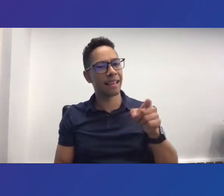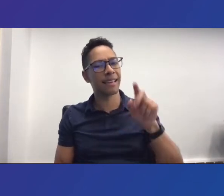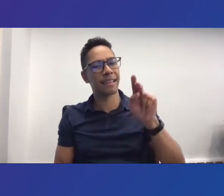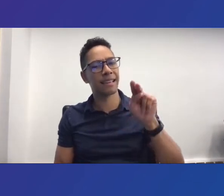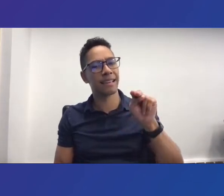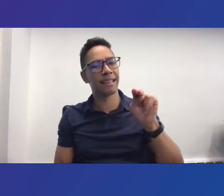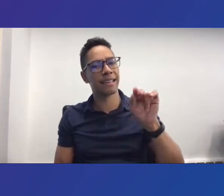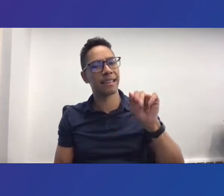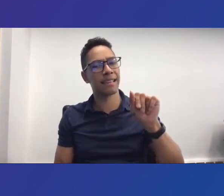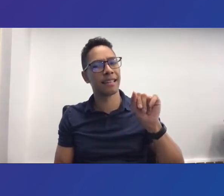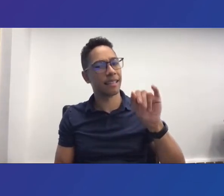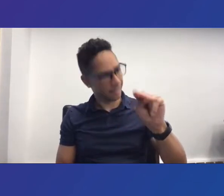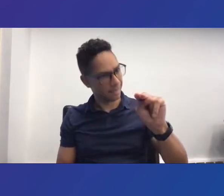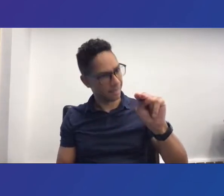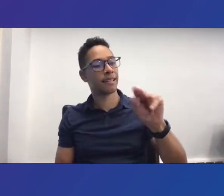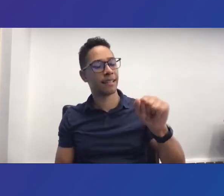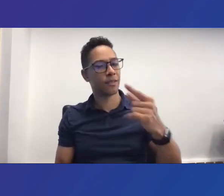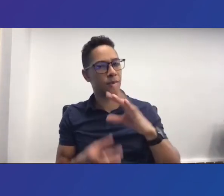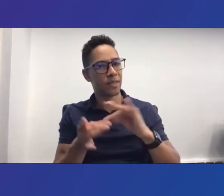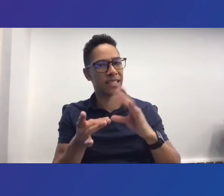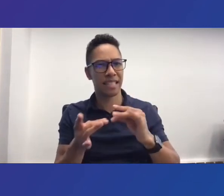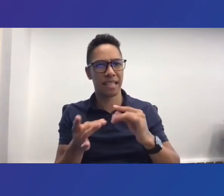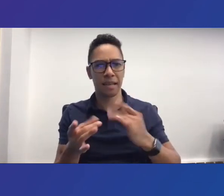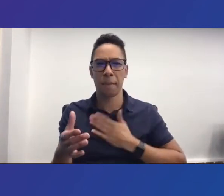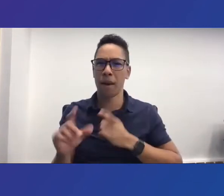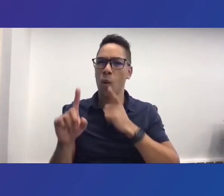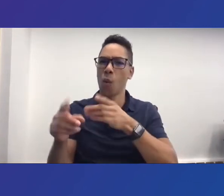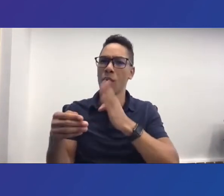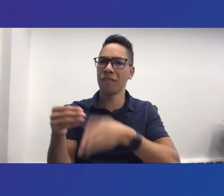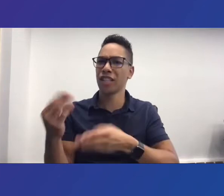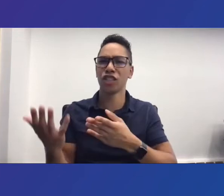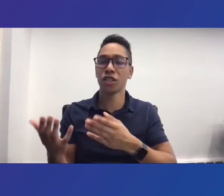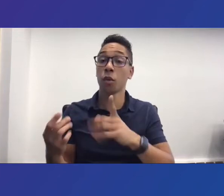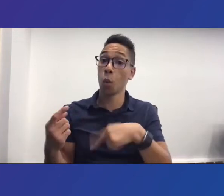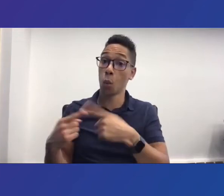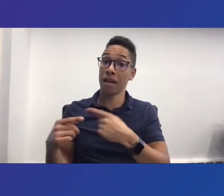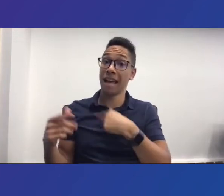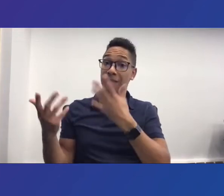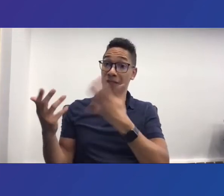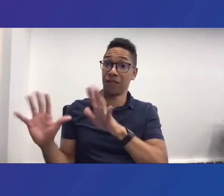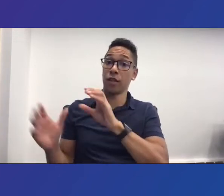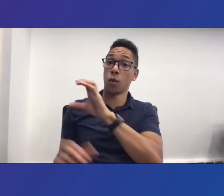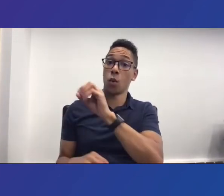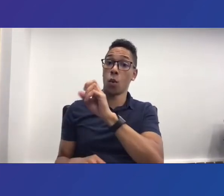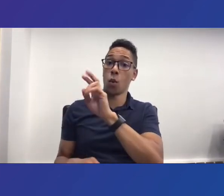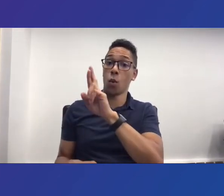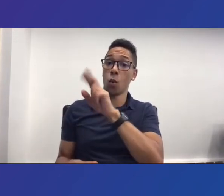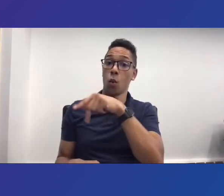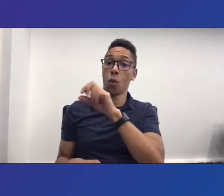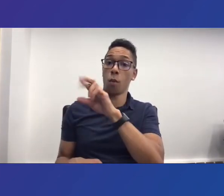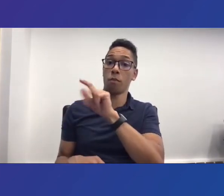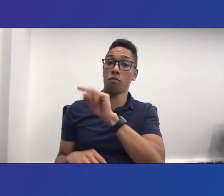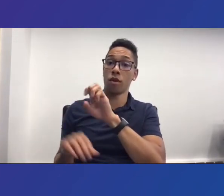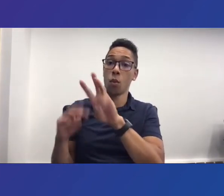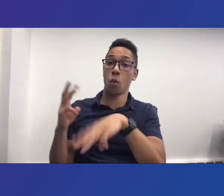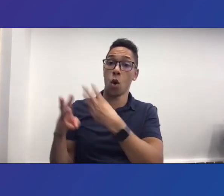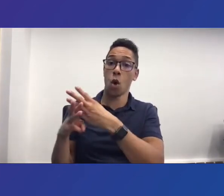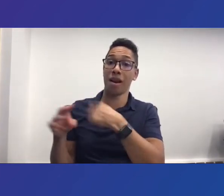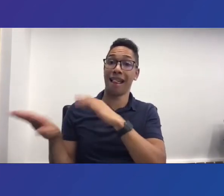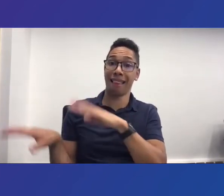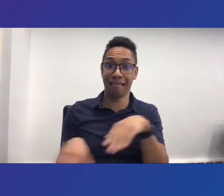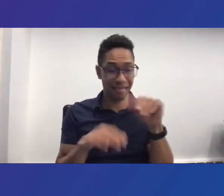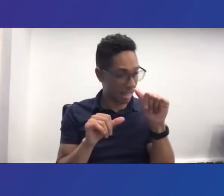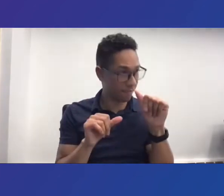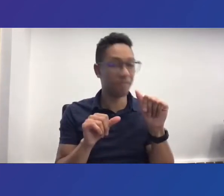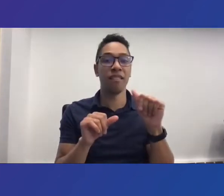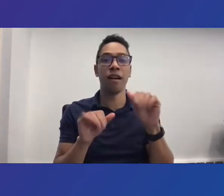was like, what am I doing? Where am I going to go? And like after I left the corporate world, I was like, first thing I did was, I knew actually before that I